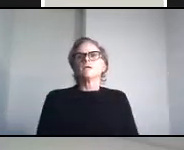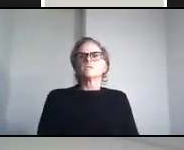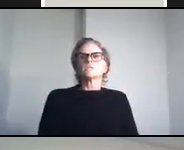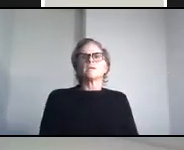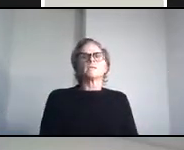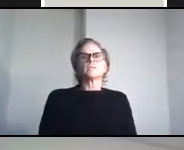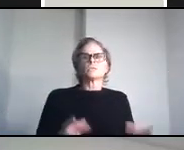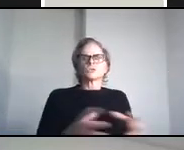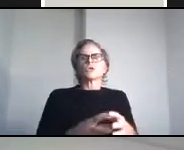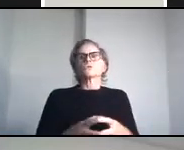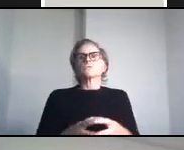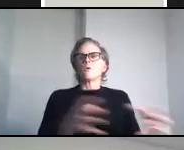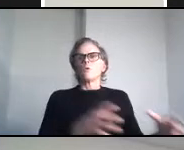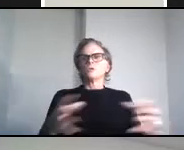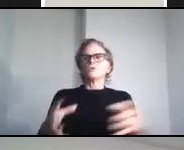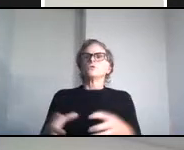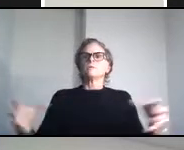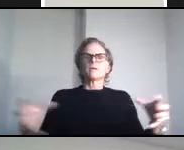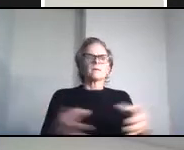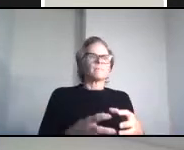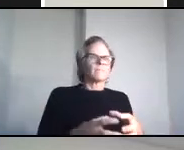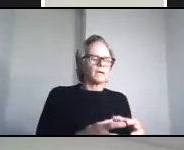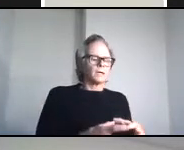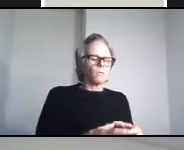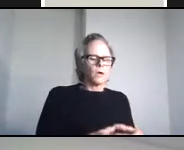modern space. It just shows how old and new